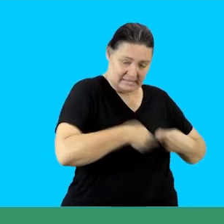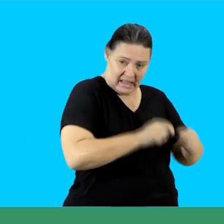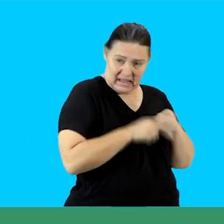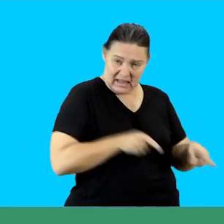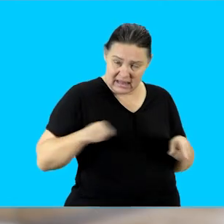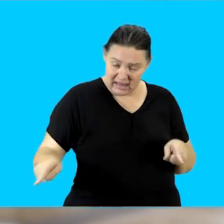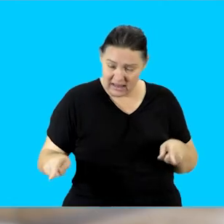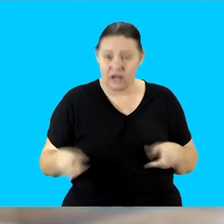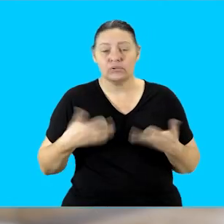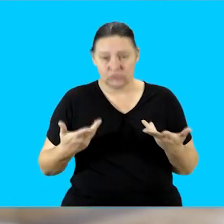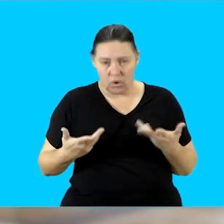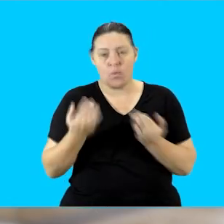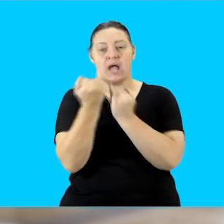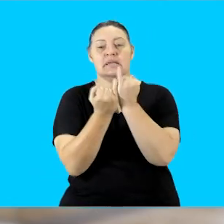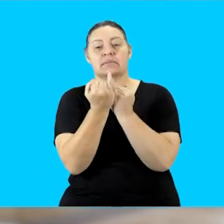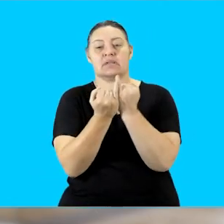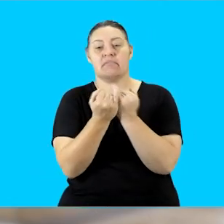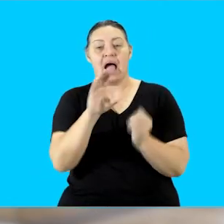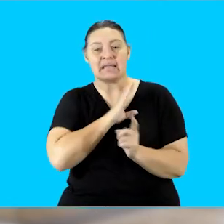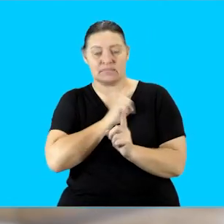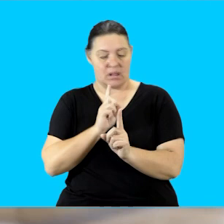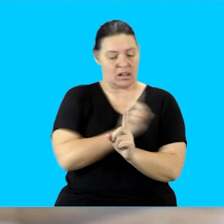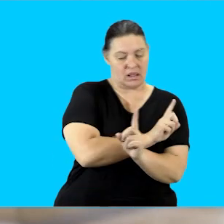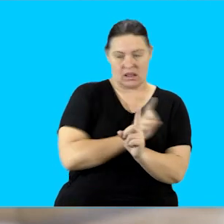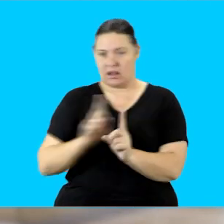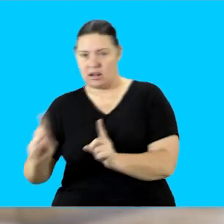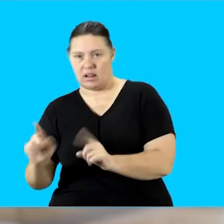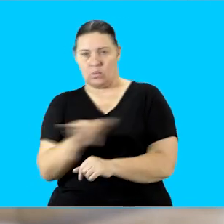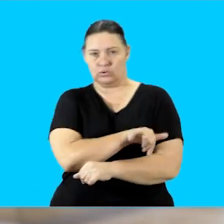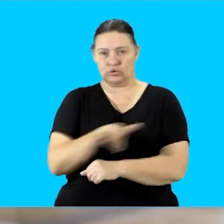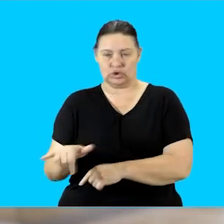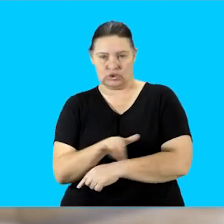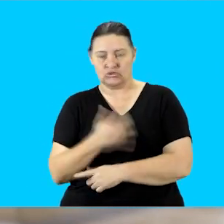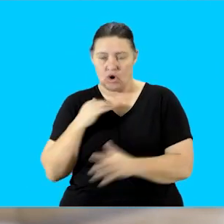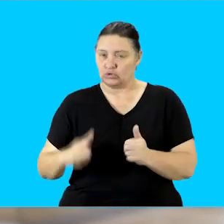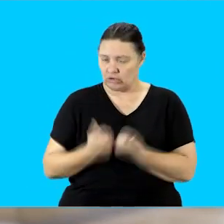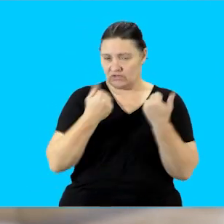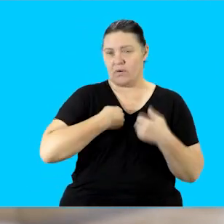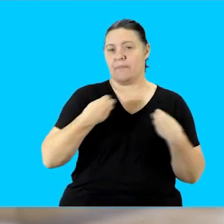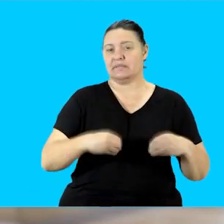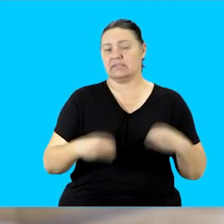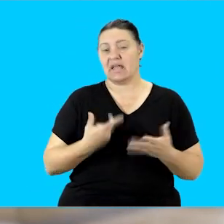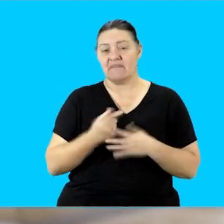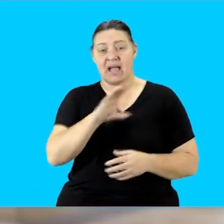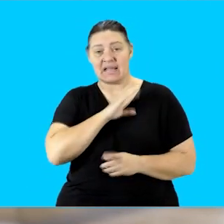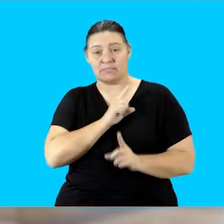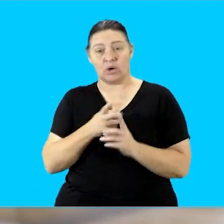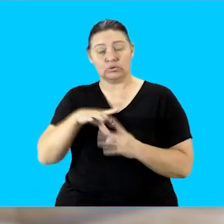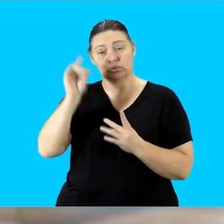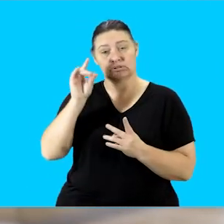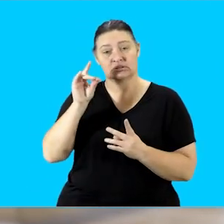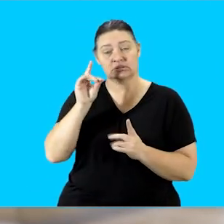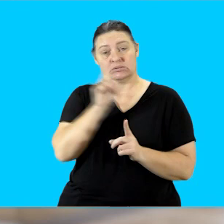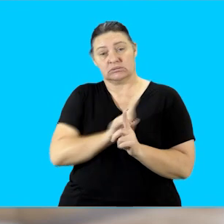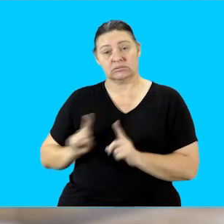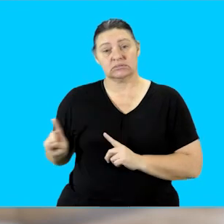as yours, it simply means that we are going to compete for the same customers. So it's a challenge on our side as a business, because if customers choose